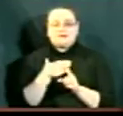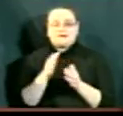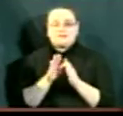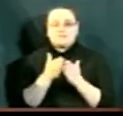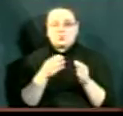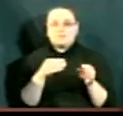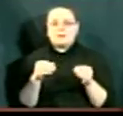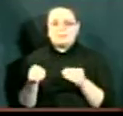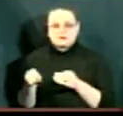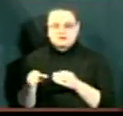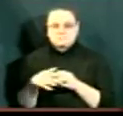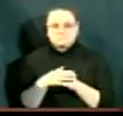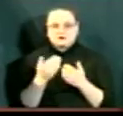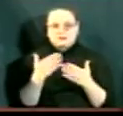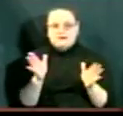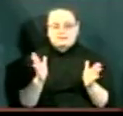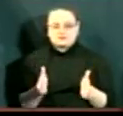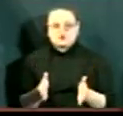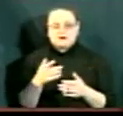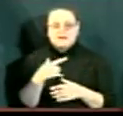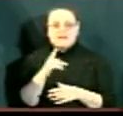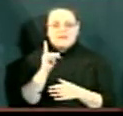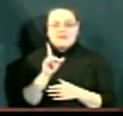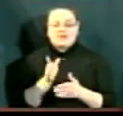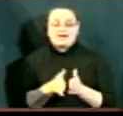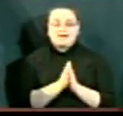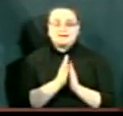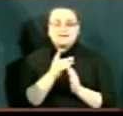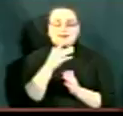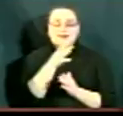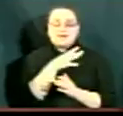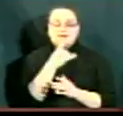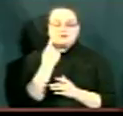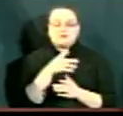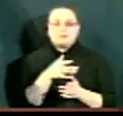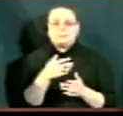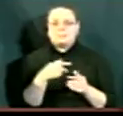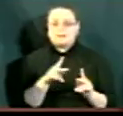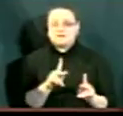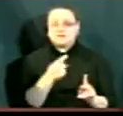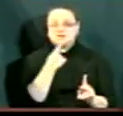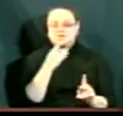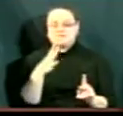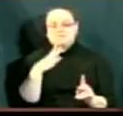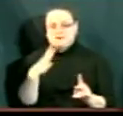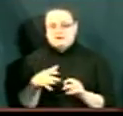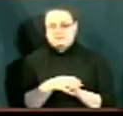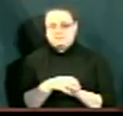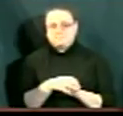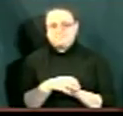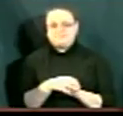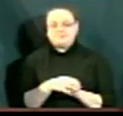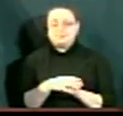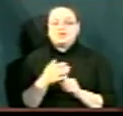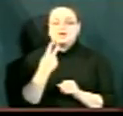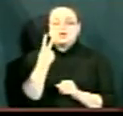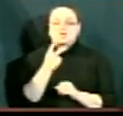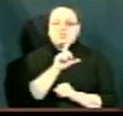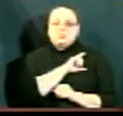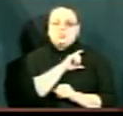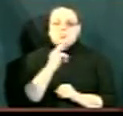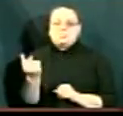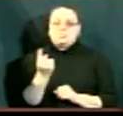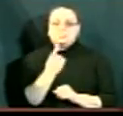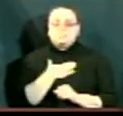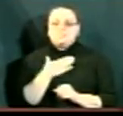publisher. I did ask a lady for permission, and she said that was fine. I saw an officer approaching my vehicle,